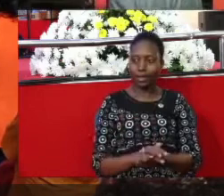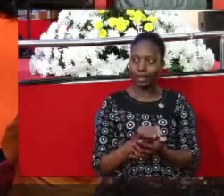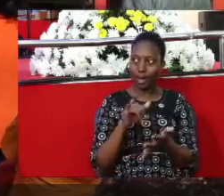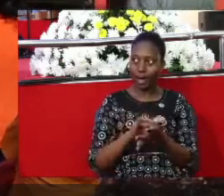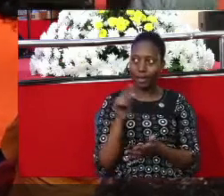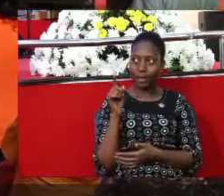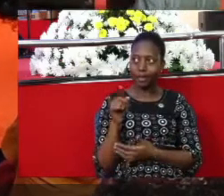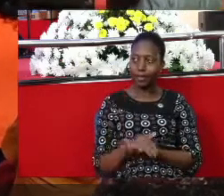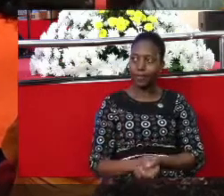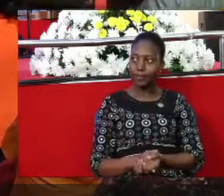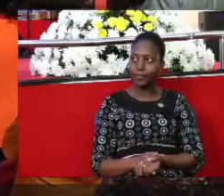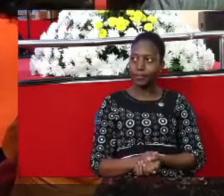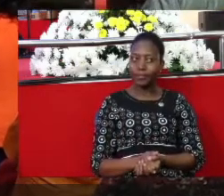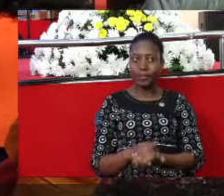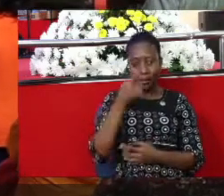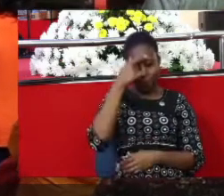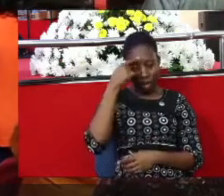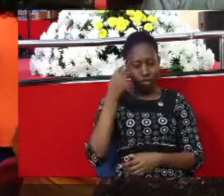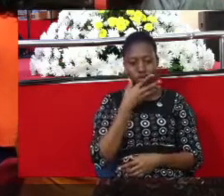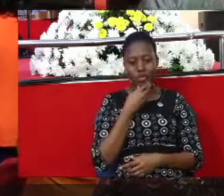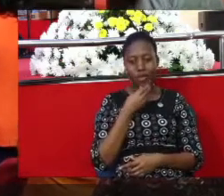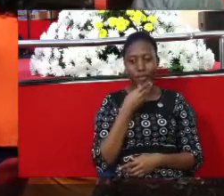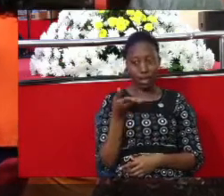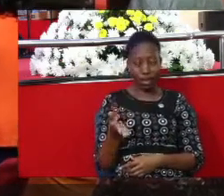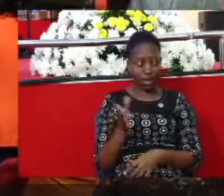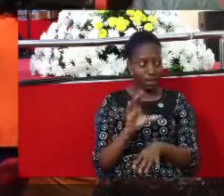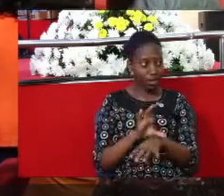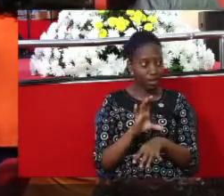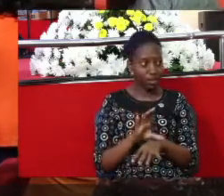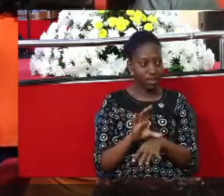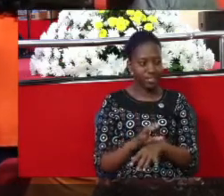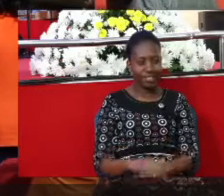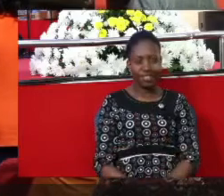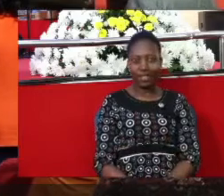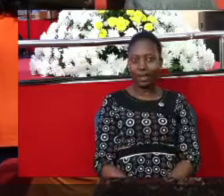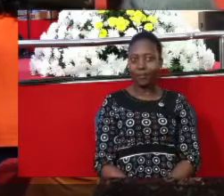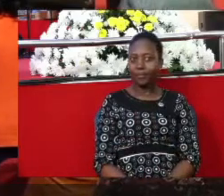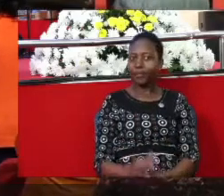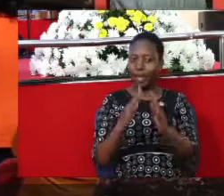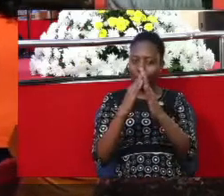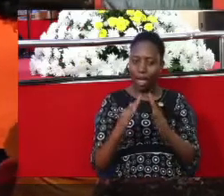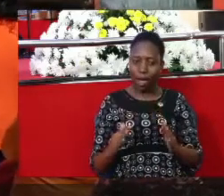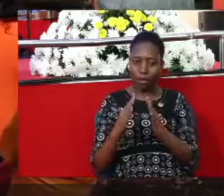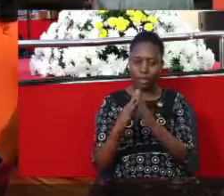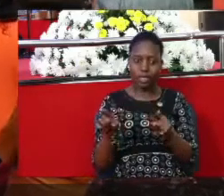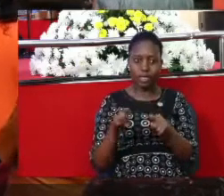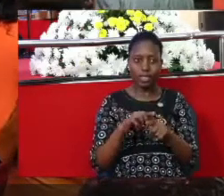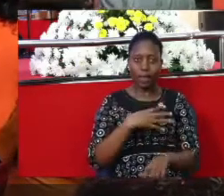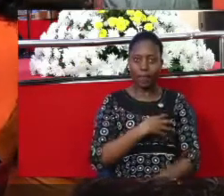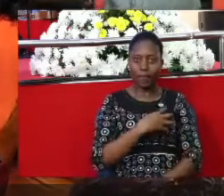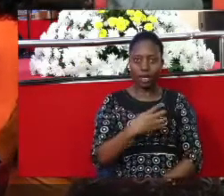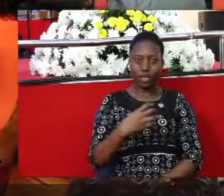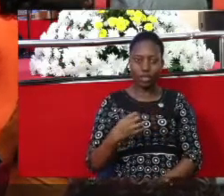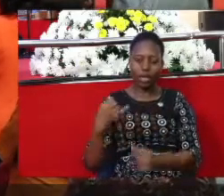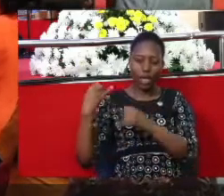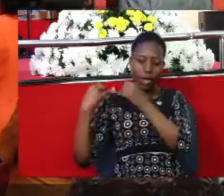here. Even sisters, help us because you can put the money there. Houses and riches are an inheritance